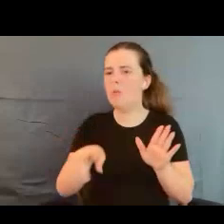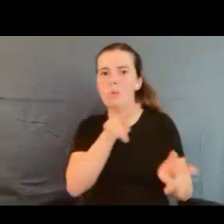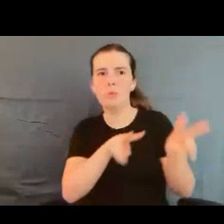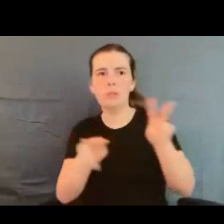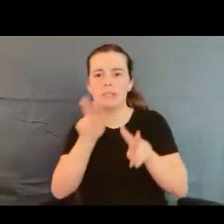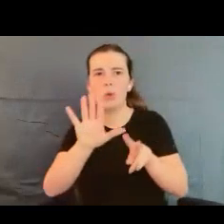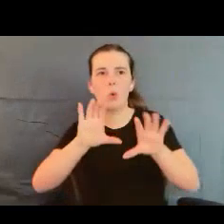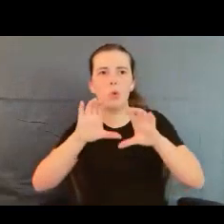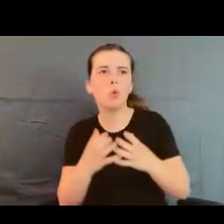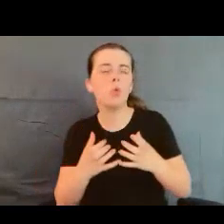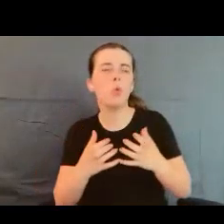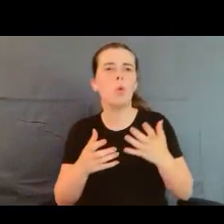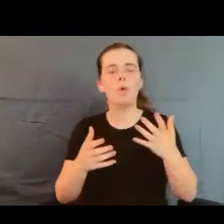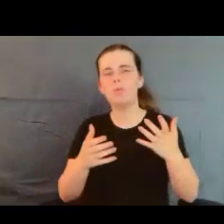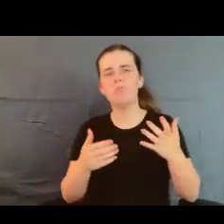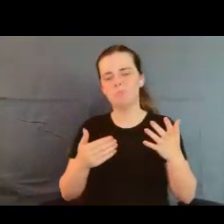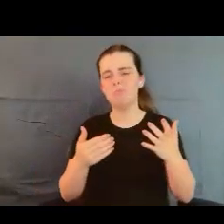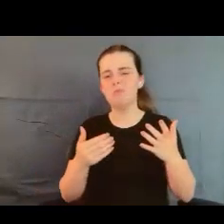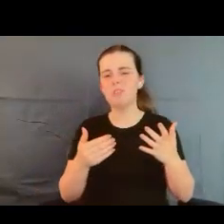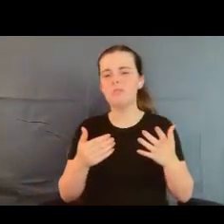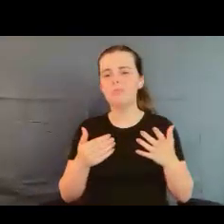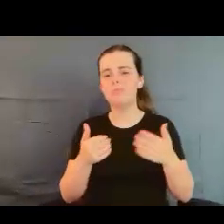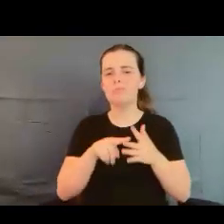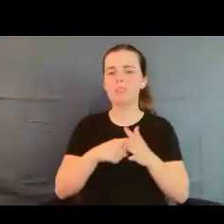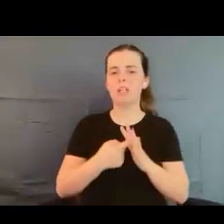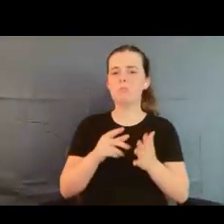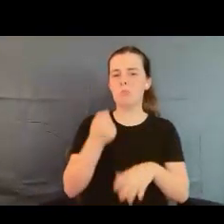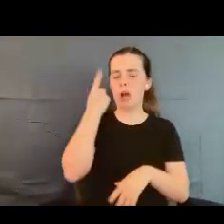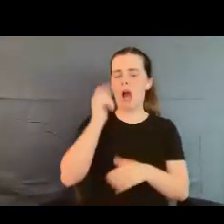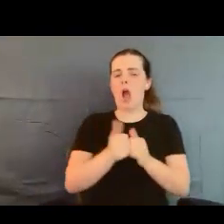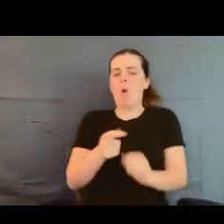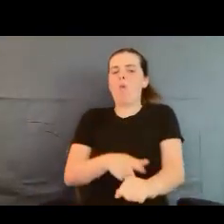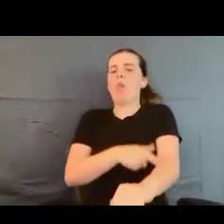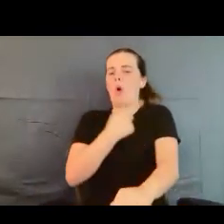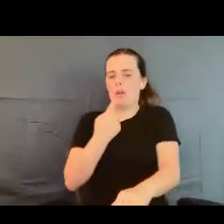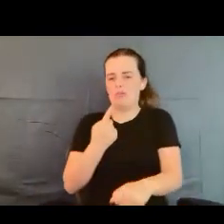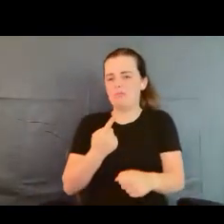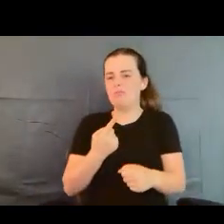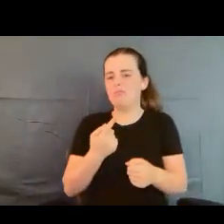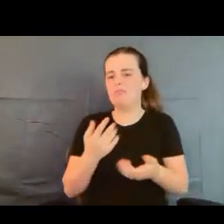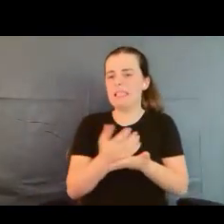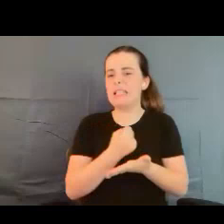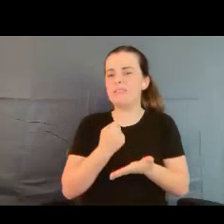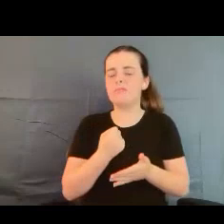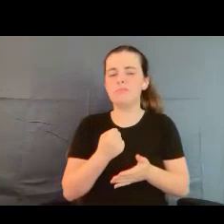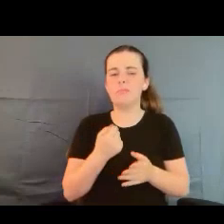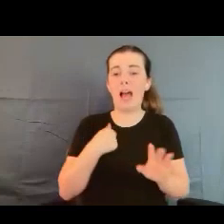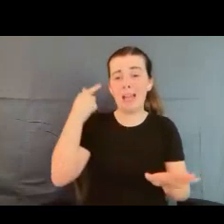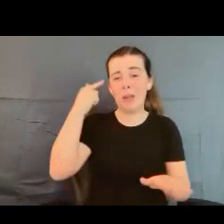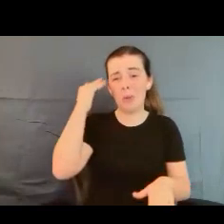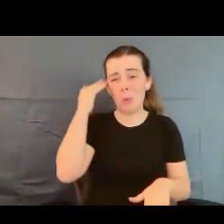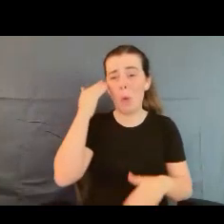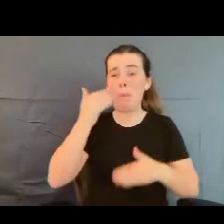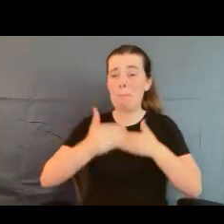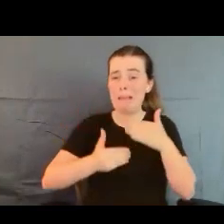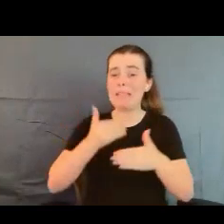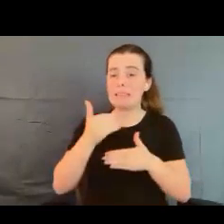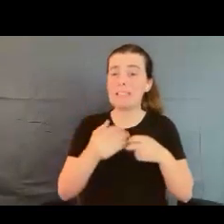think getting a sense of how long something will take you. Can be a bit of an art. I know pacing can be really hard. One of the ways that I have